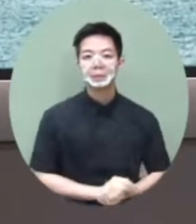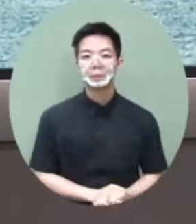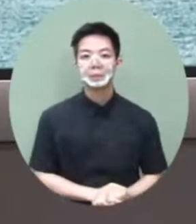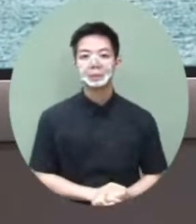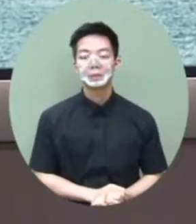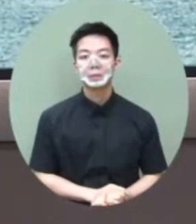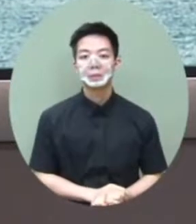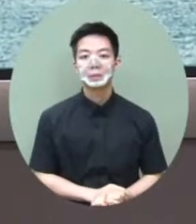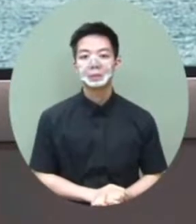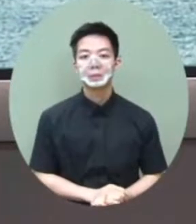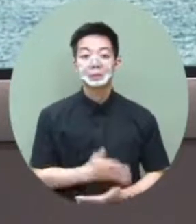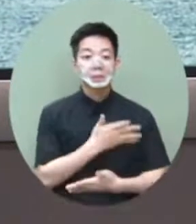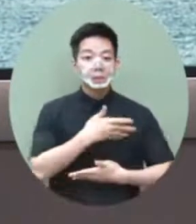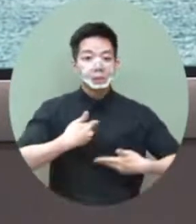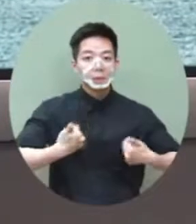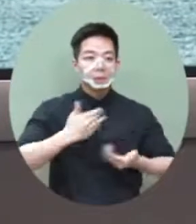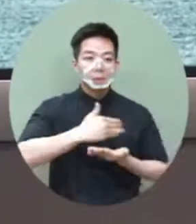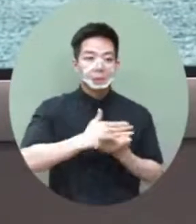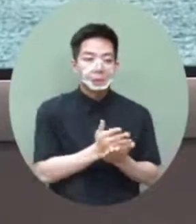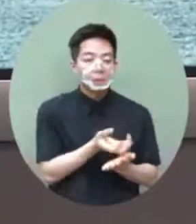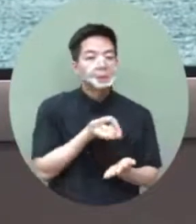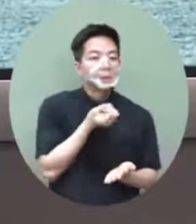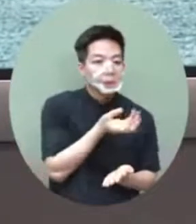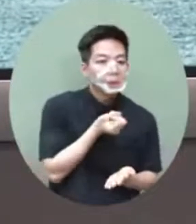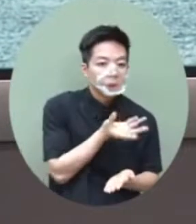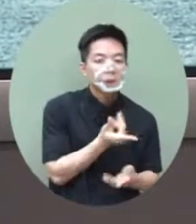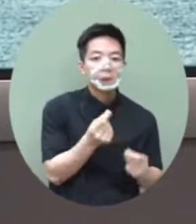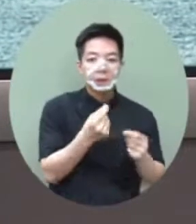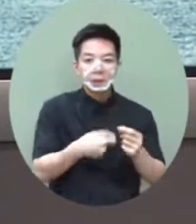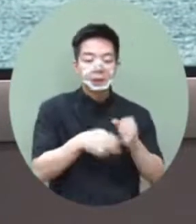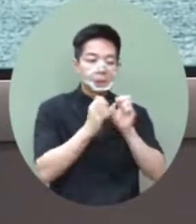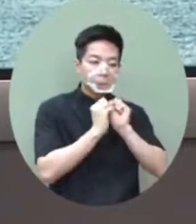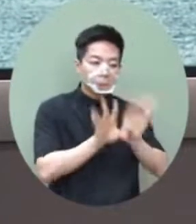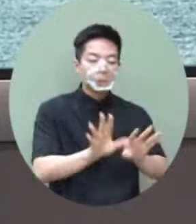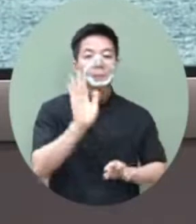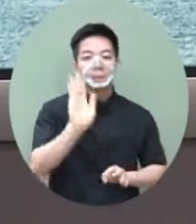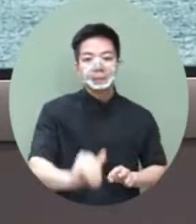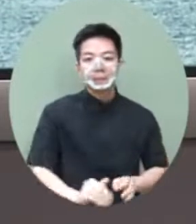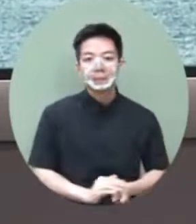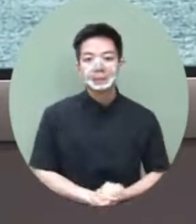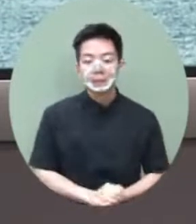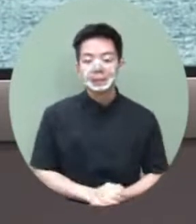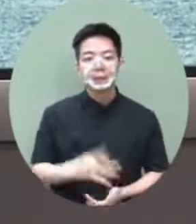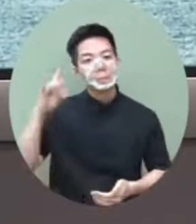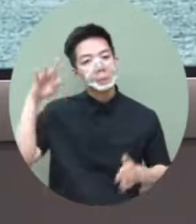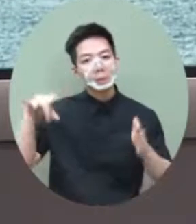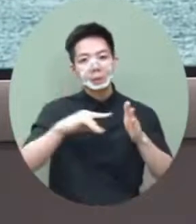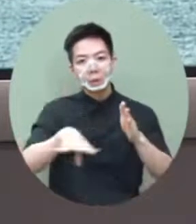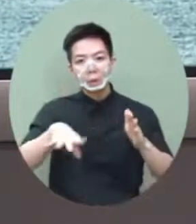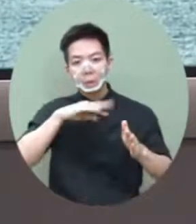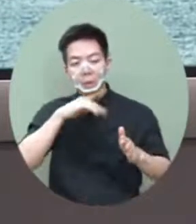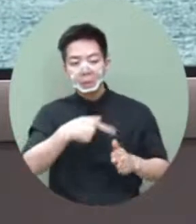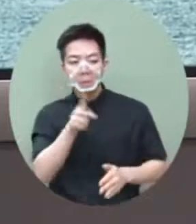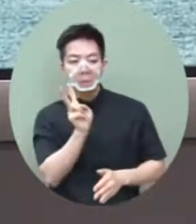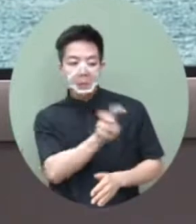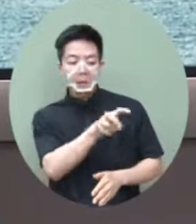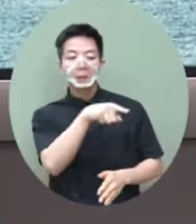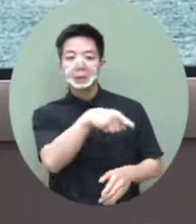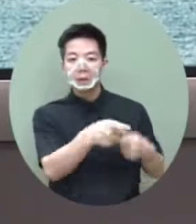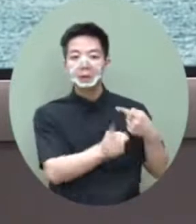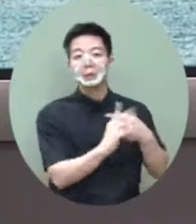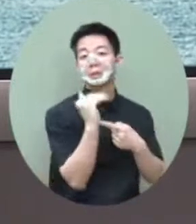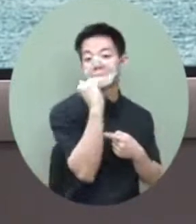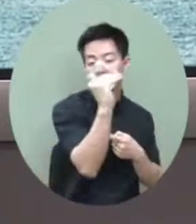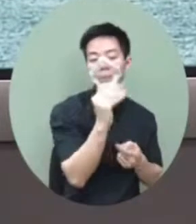measures in a more speedy way. That includes a material kit. The HA